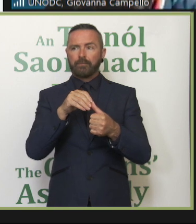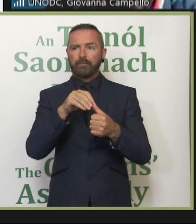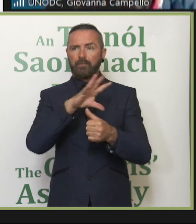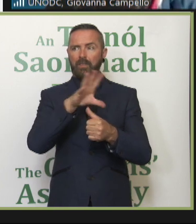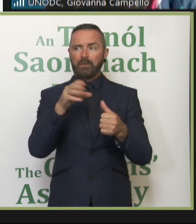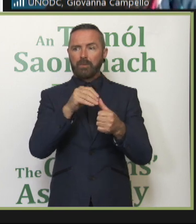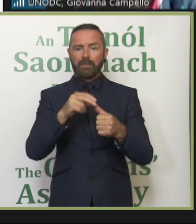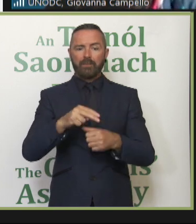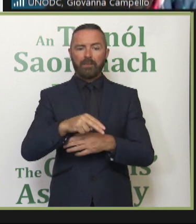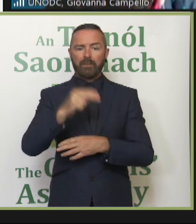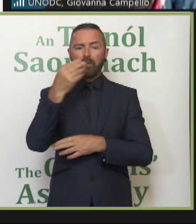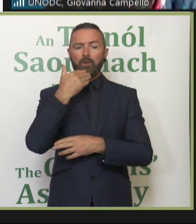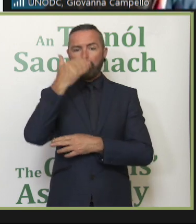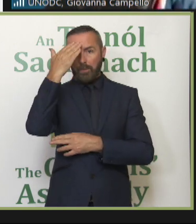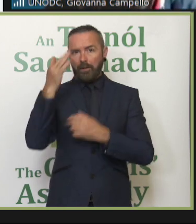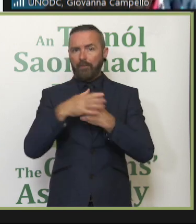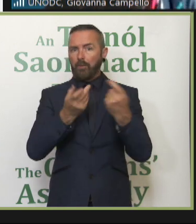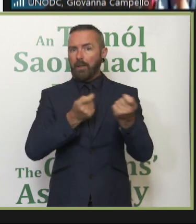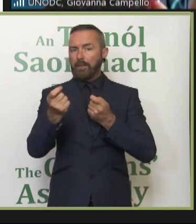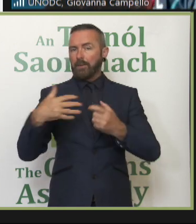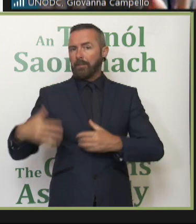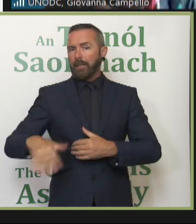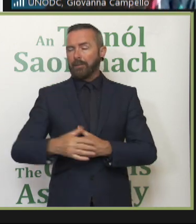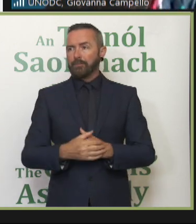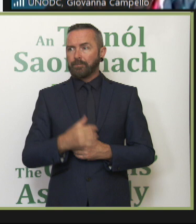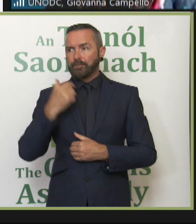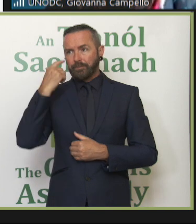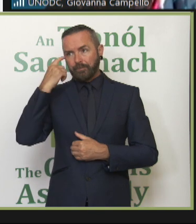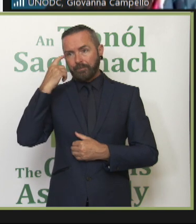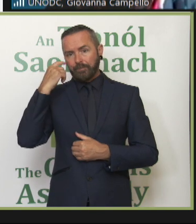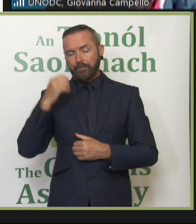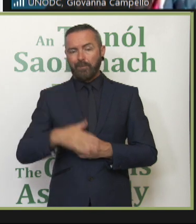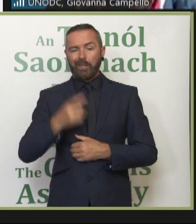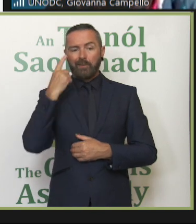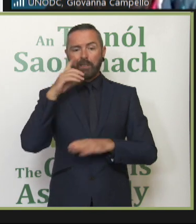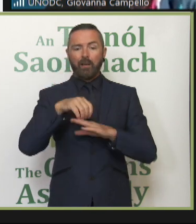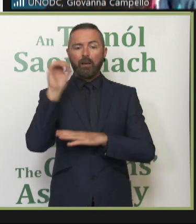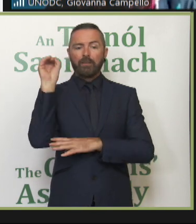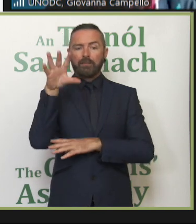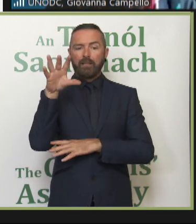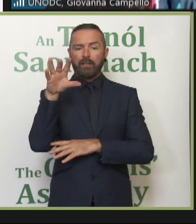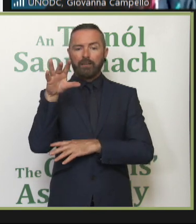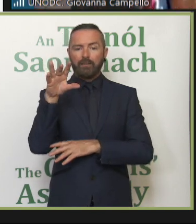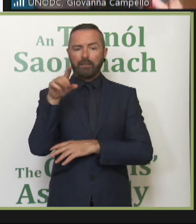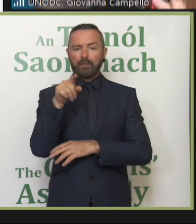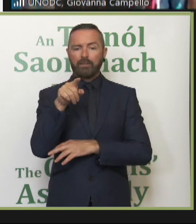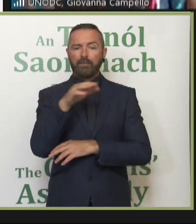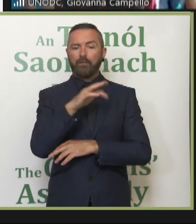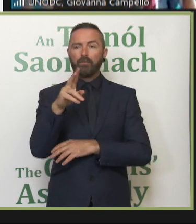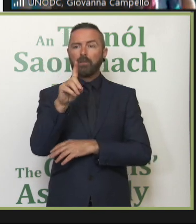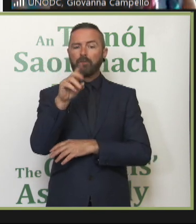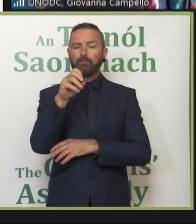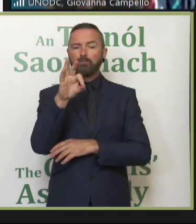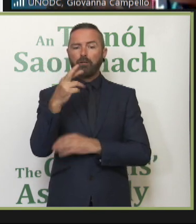substances that are needed for the management of pain. And here on the slide, you see some data from our World Drug Report that really take